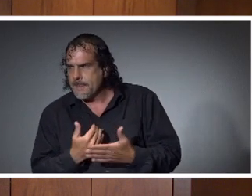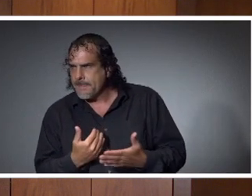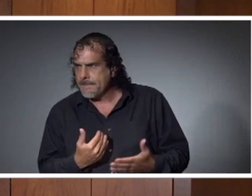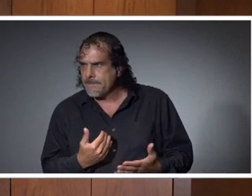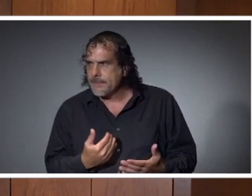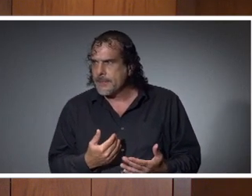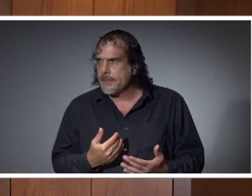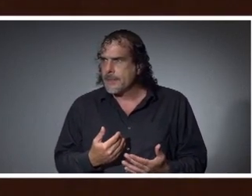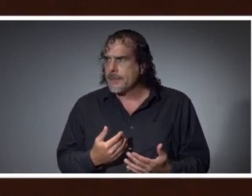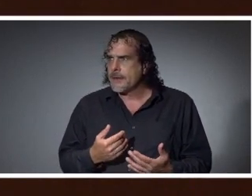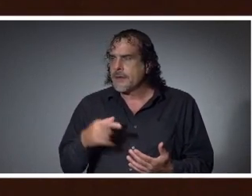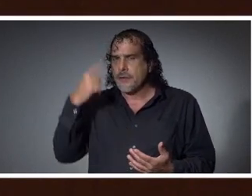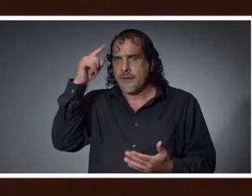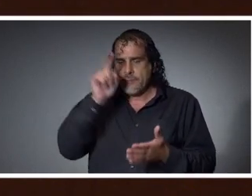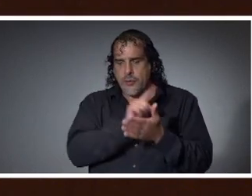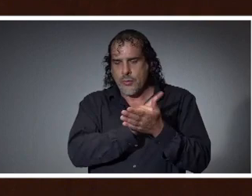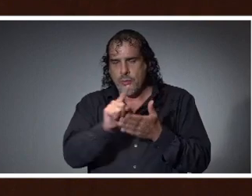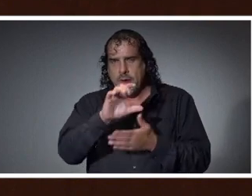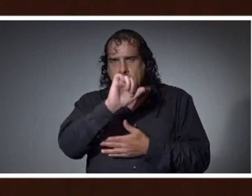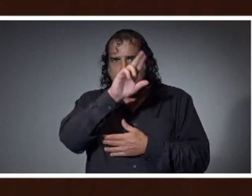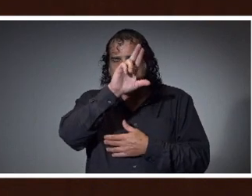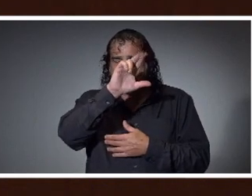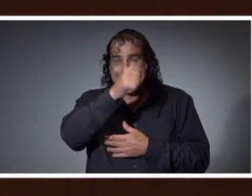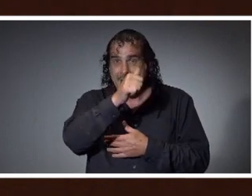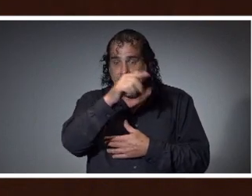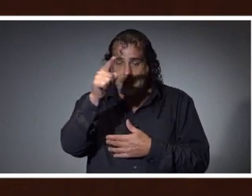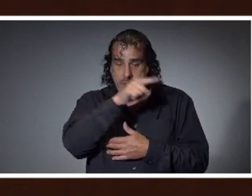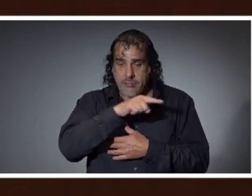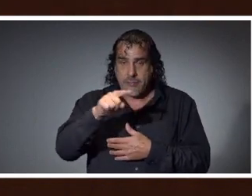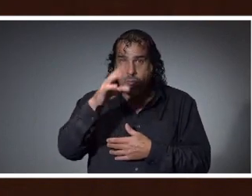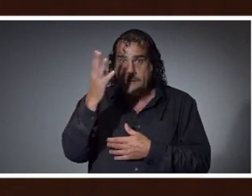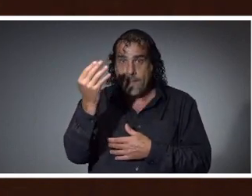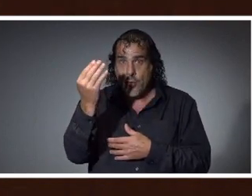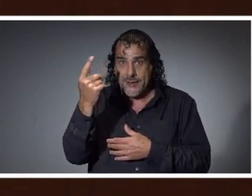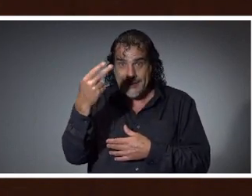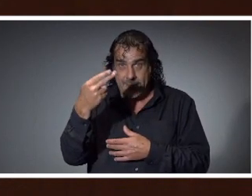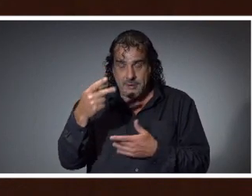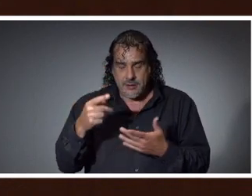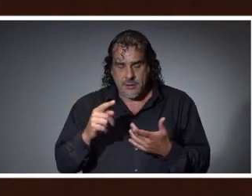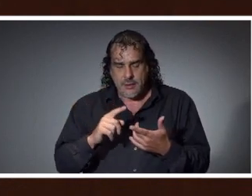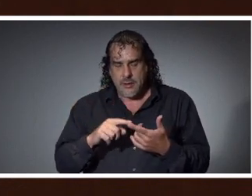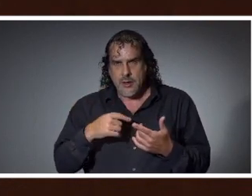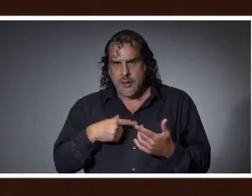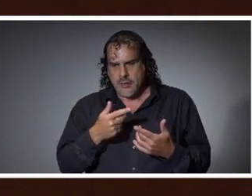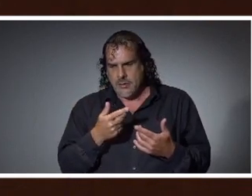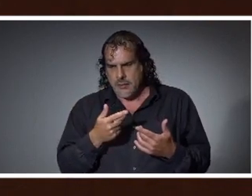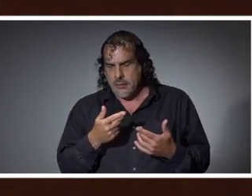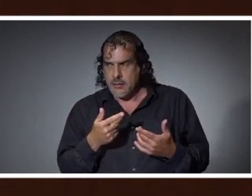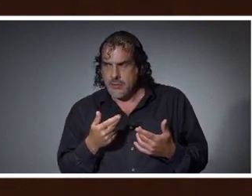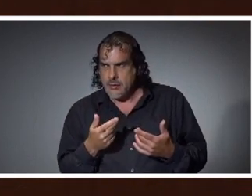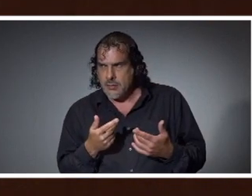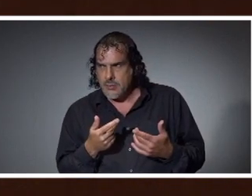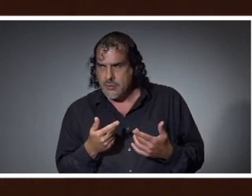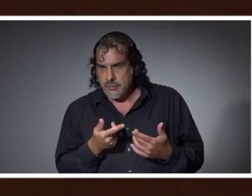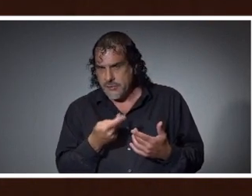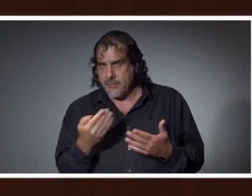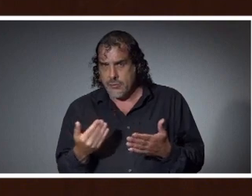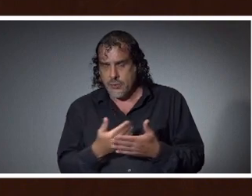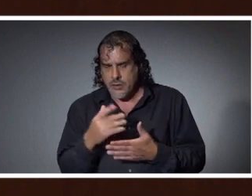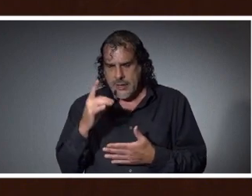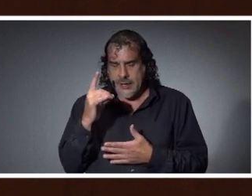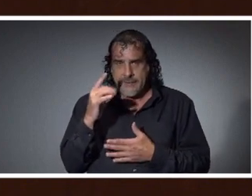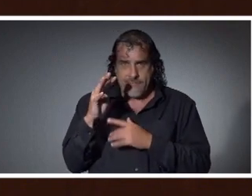is for the week of August 10th through 14th, and we have total new positive COVID teachers and staff,